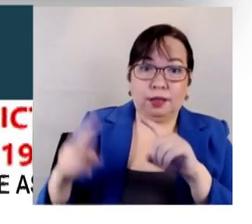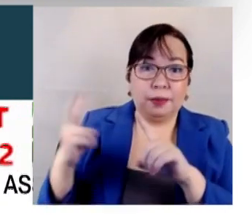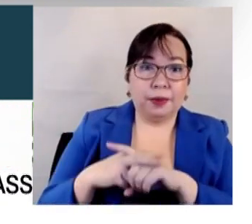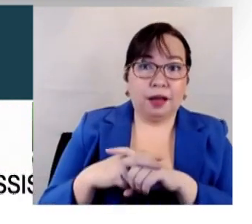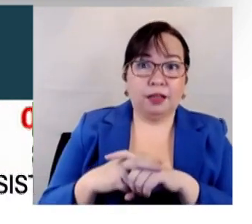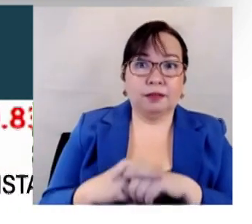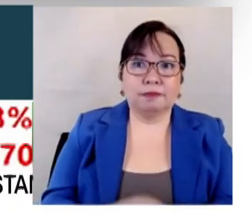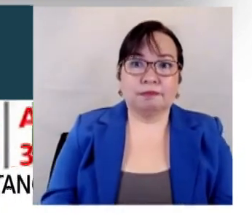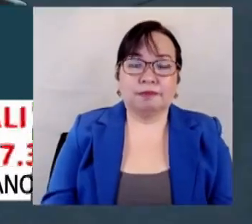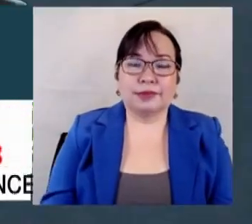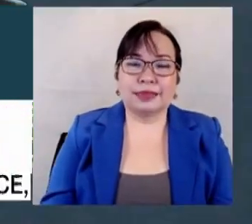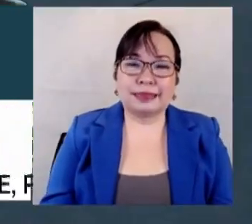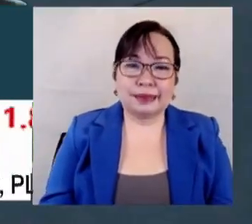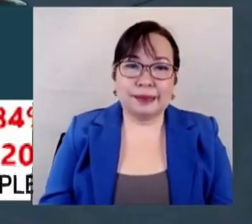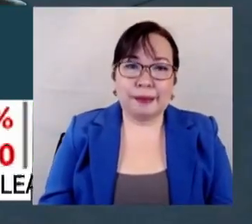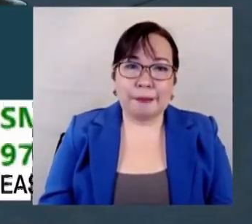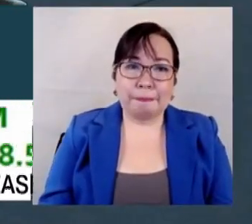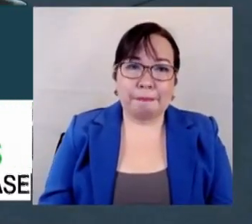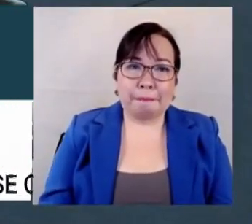magpabakuna.